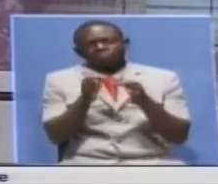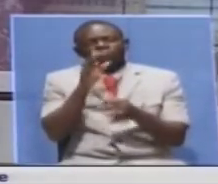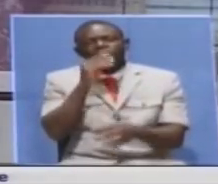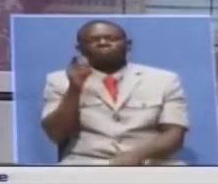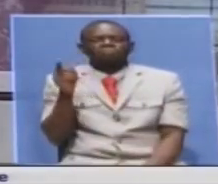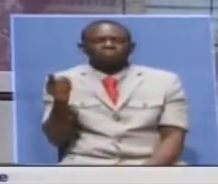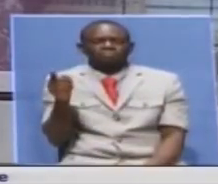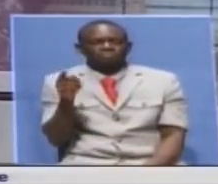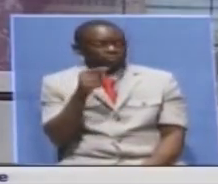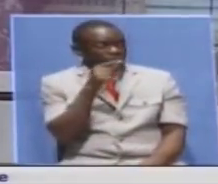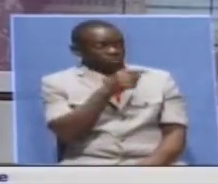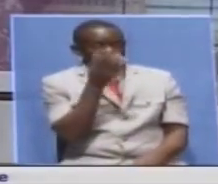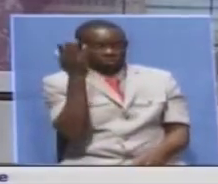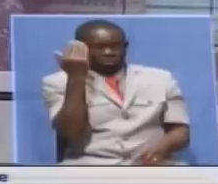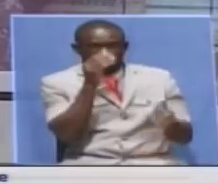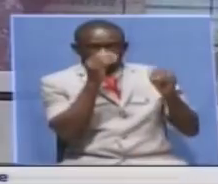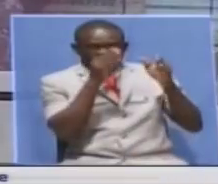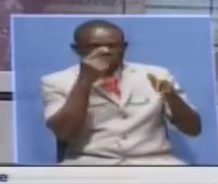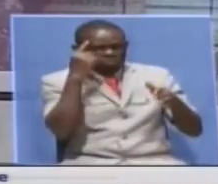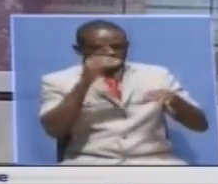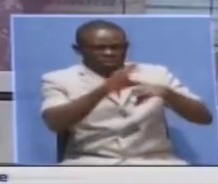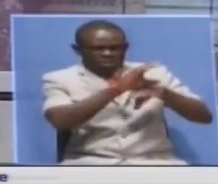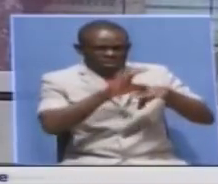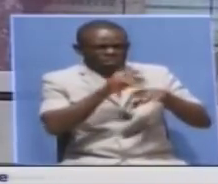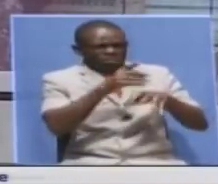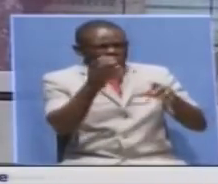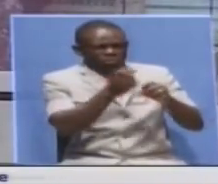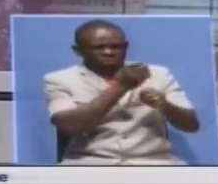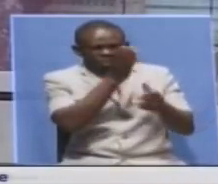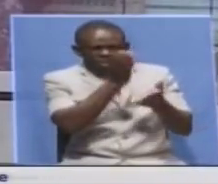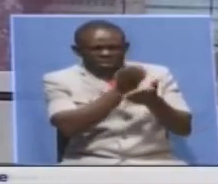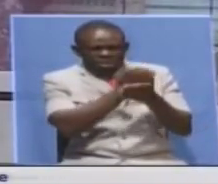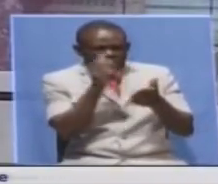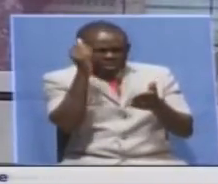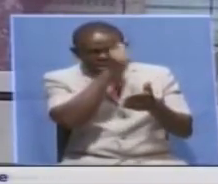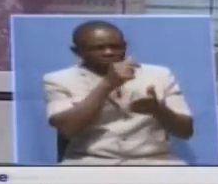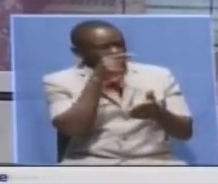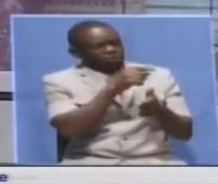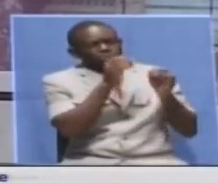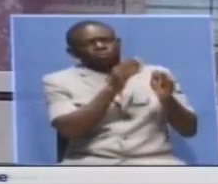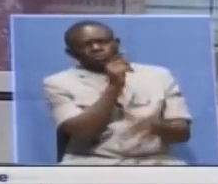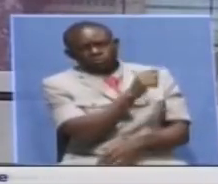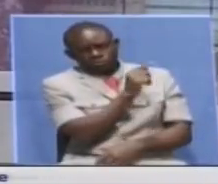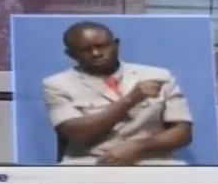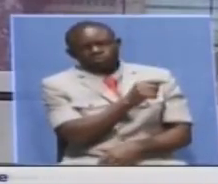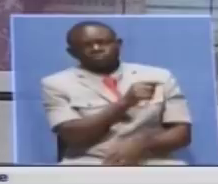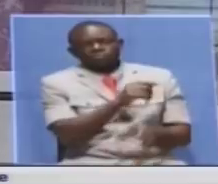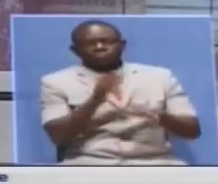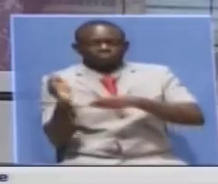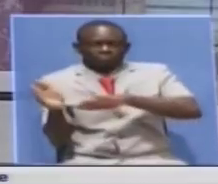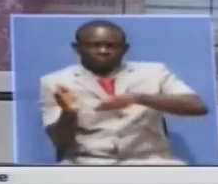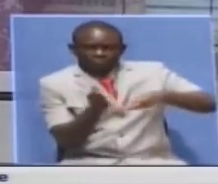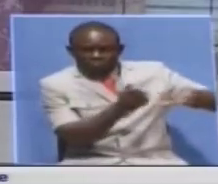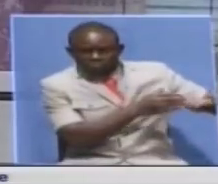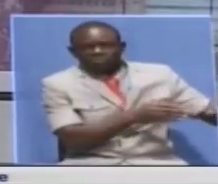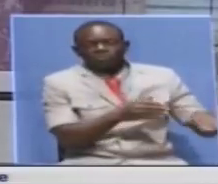Cameroon. Meanwhile, Zambian FIFA referee Gianni Sikazwe has been selected as one of the 17 referees to officiate in the final